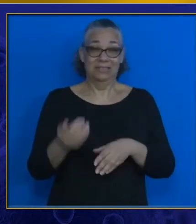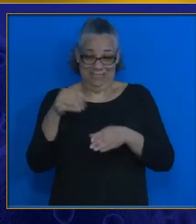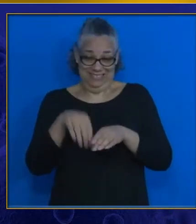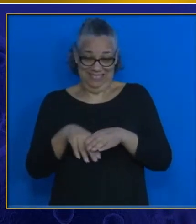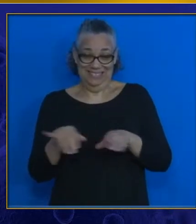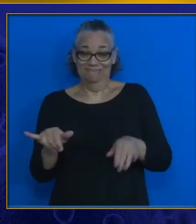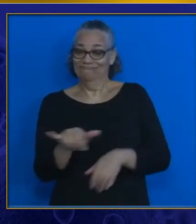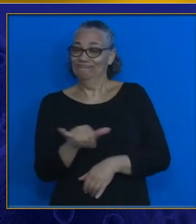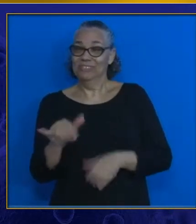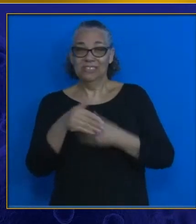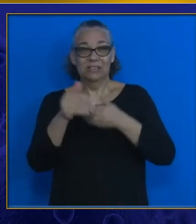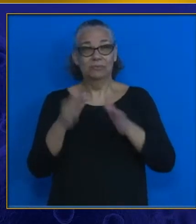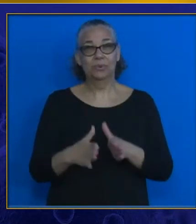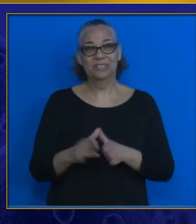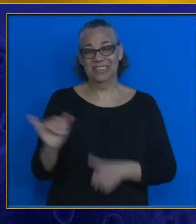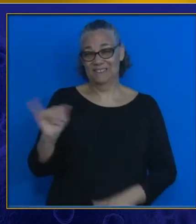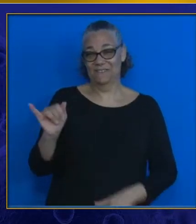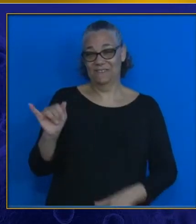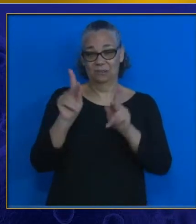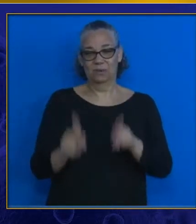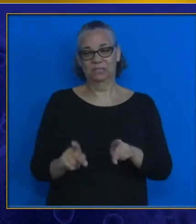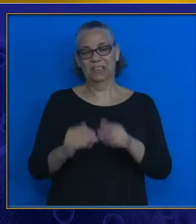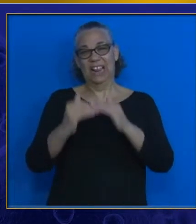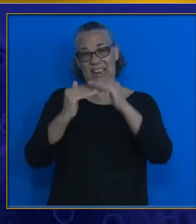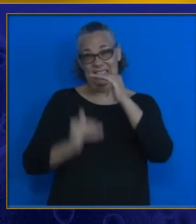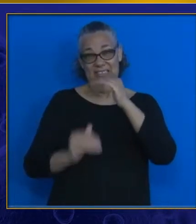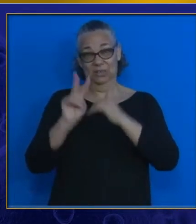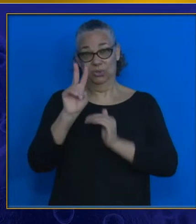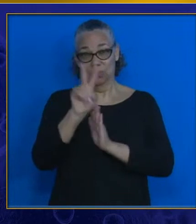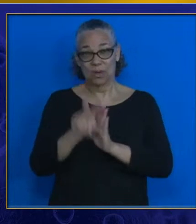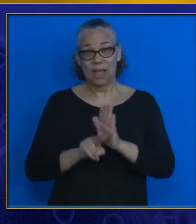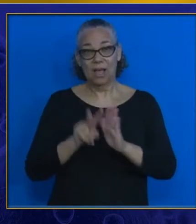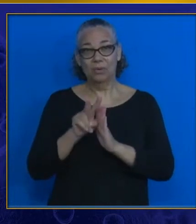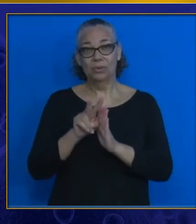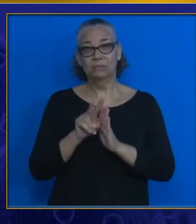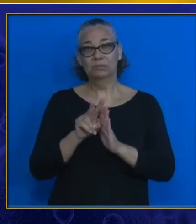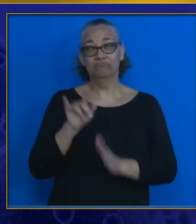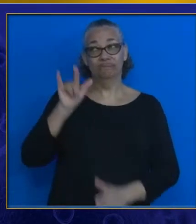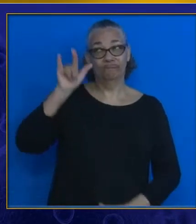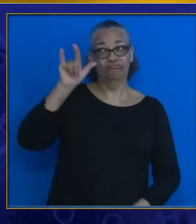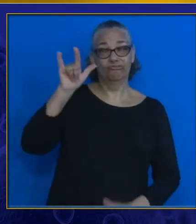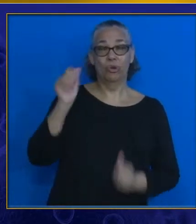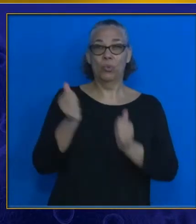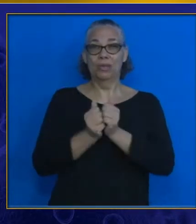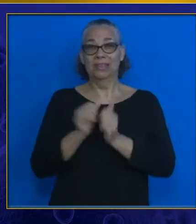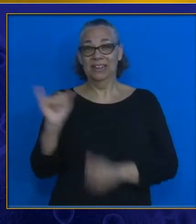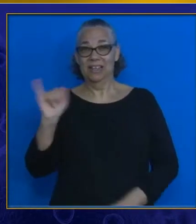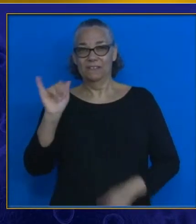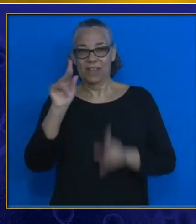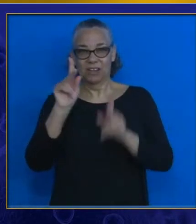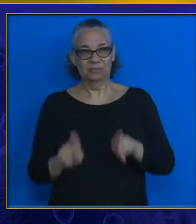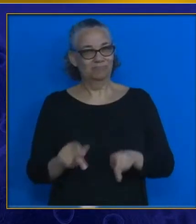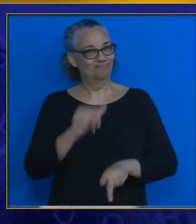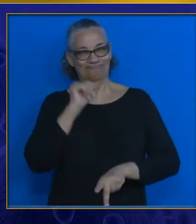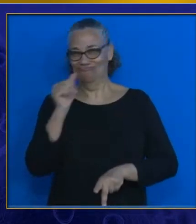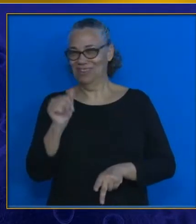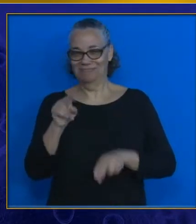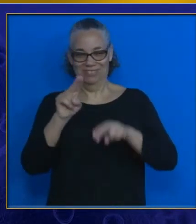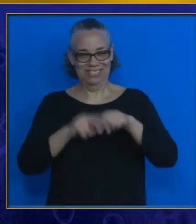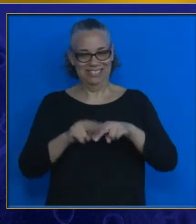an infected person for less than 2 hours. Being on an airplane with an infected person but not sitting near